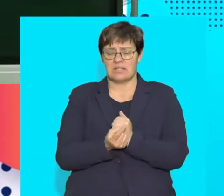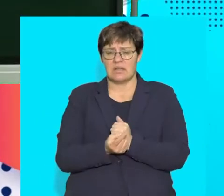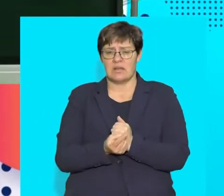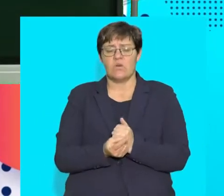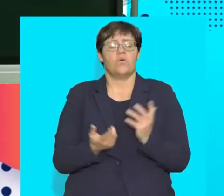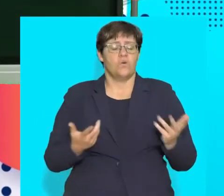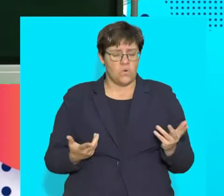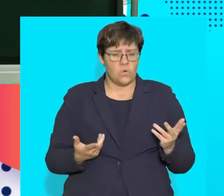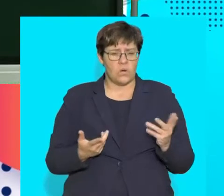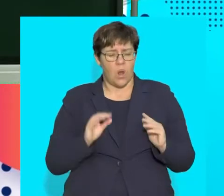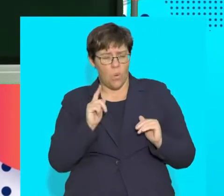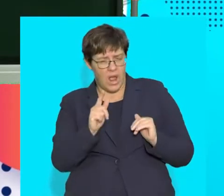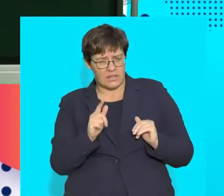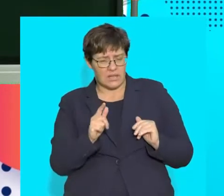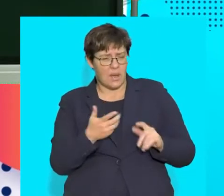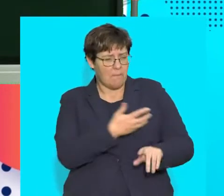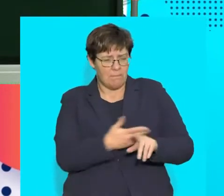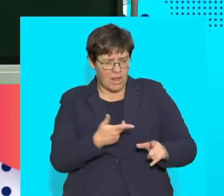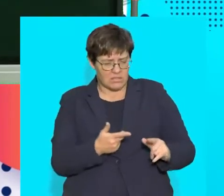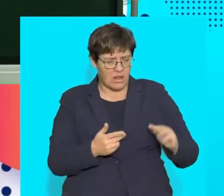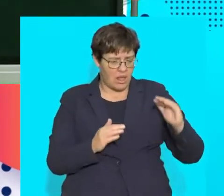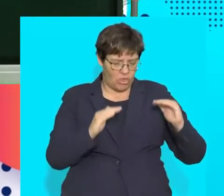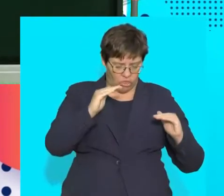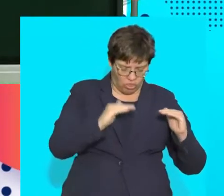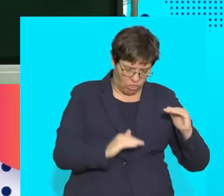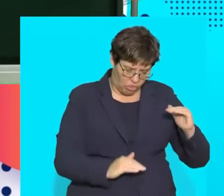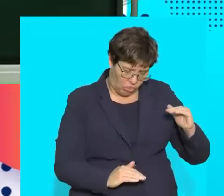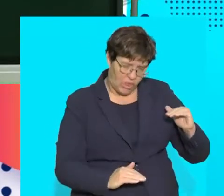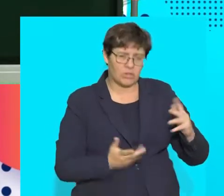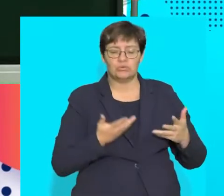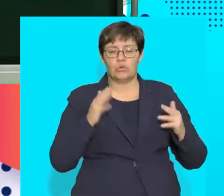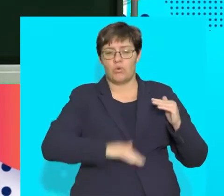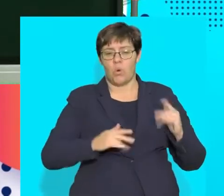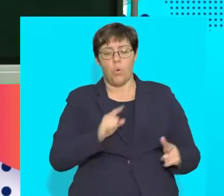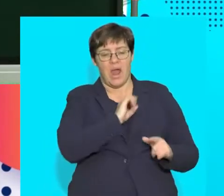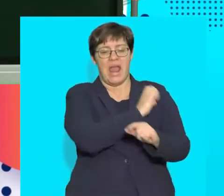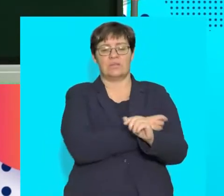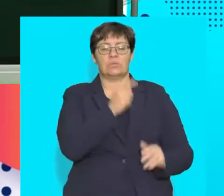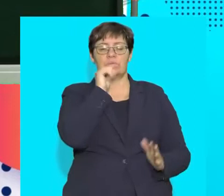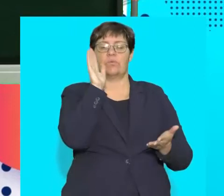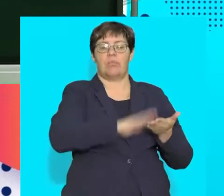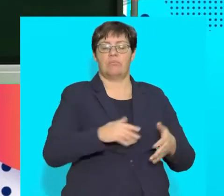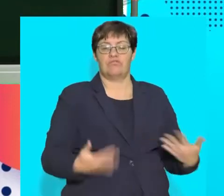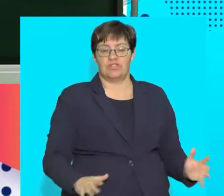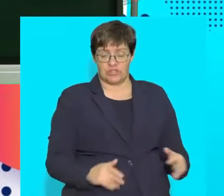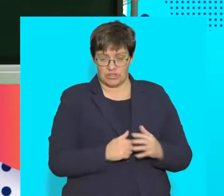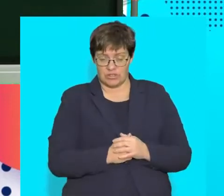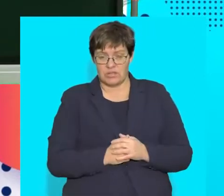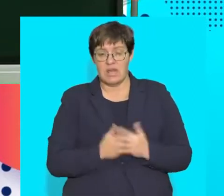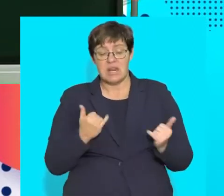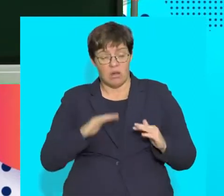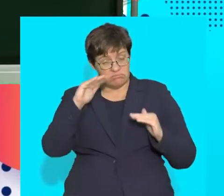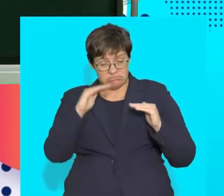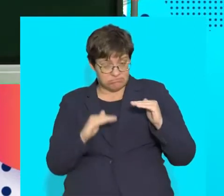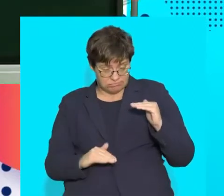cellular respiration. So after a little while, the blood sugar levels in the blood decrease because you've now used that energy for